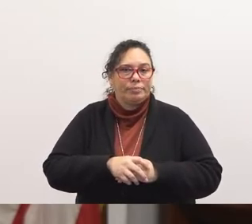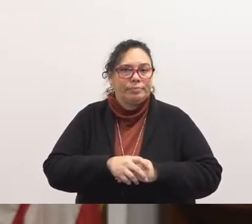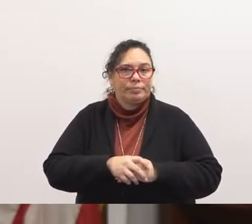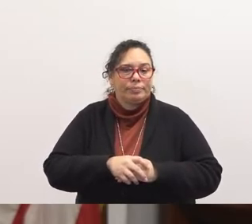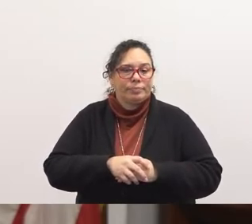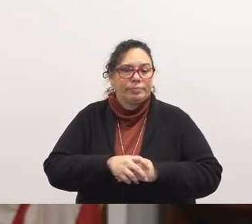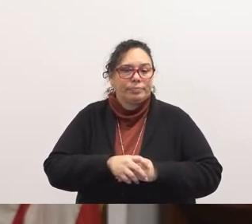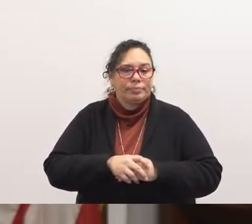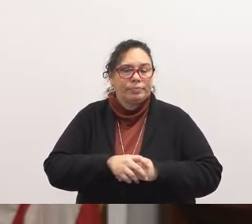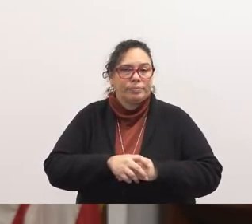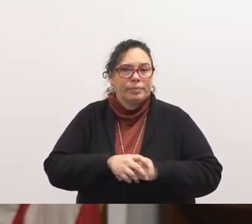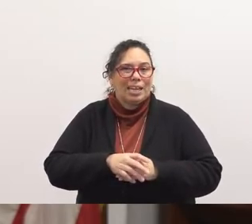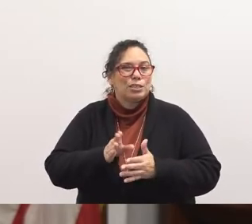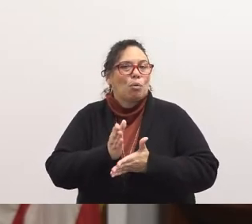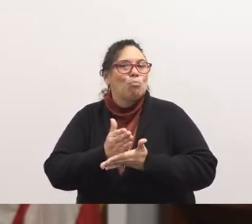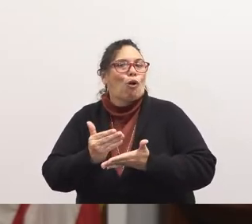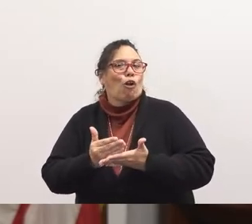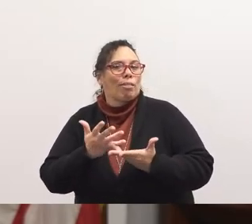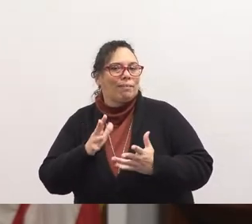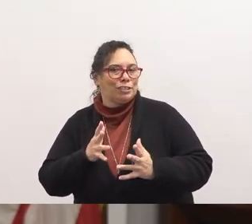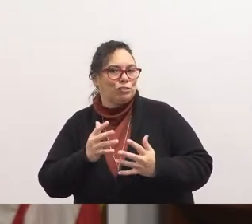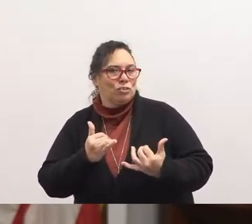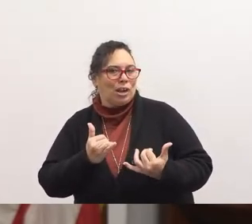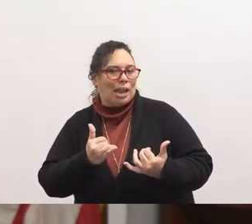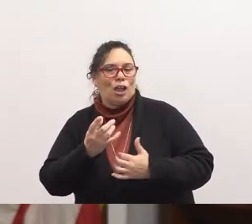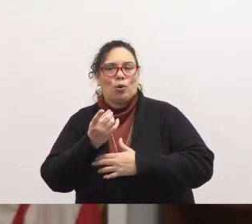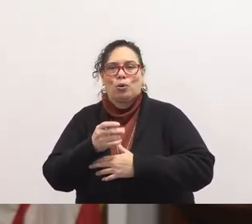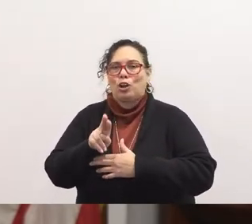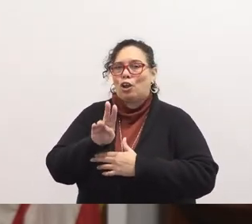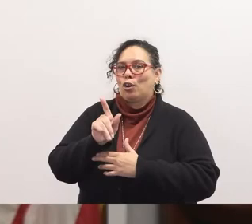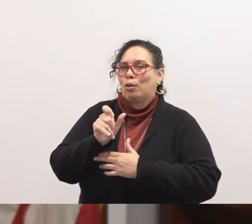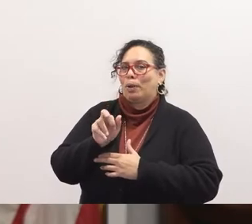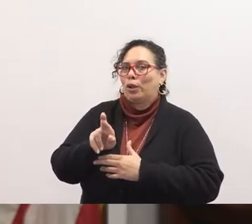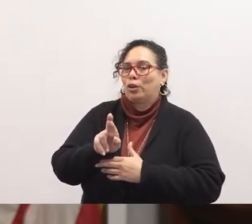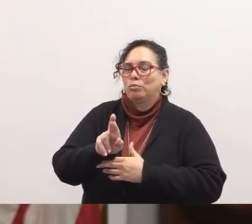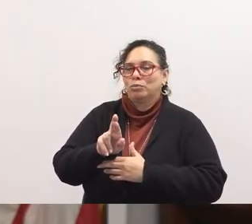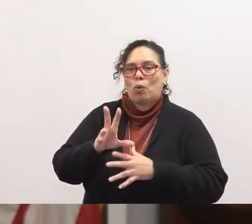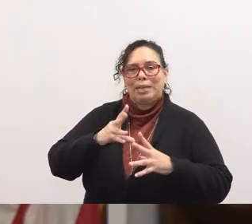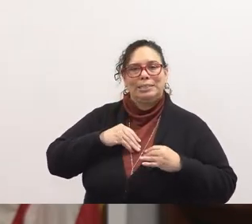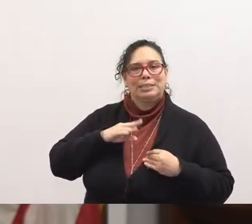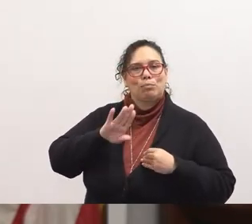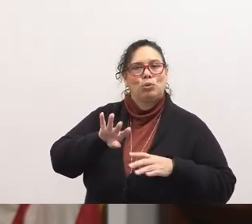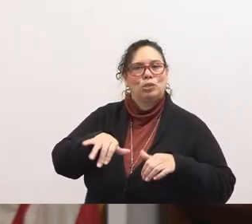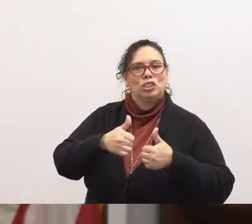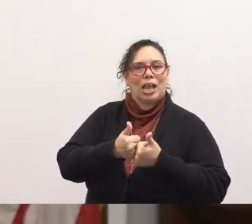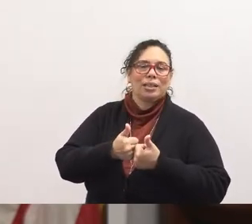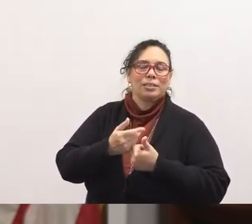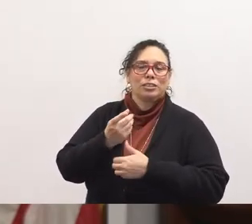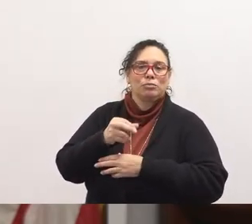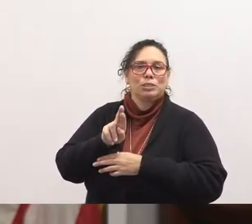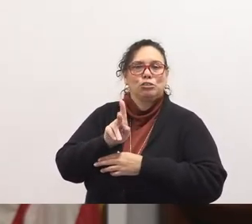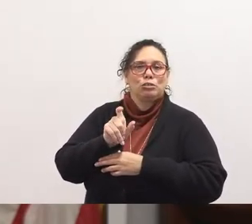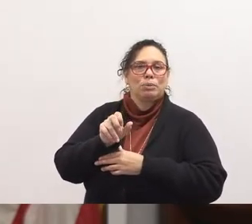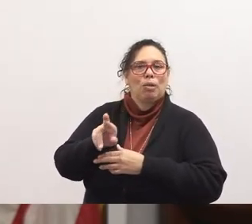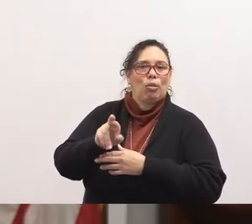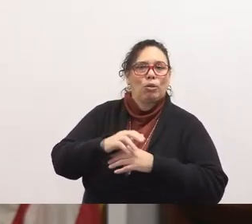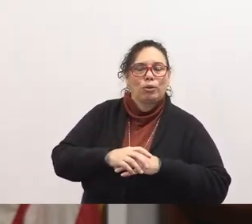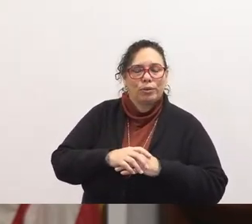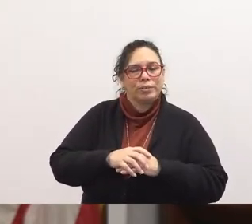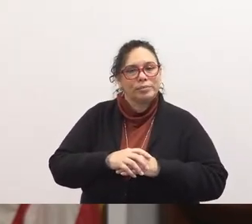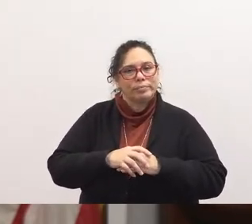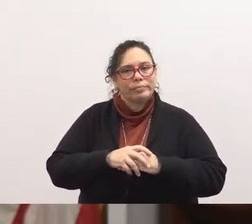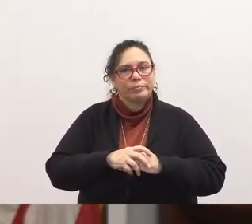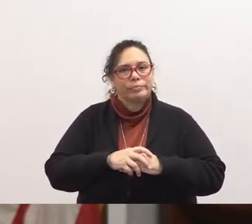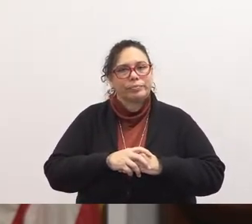partly finished, Dr. Baker. So challenge accepted, Mr. Miller. I challenged us to try